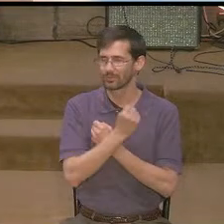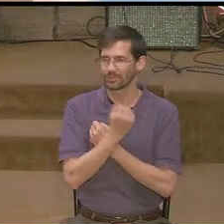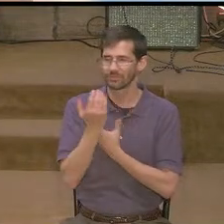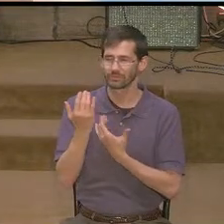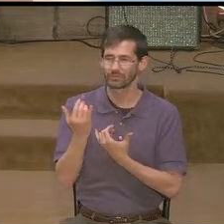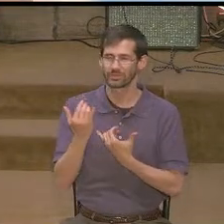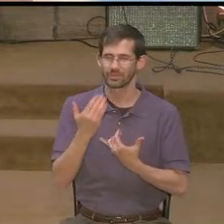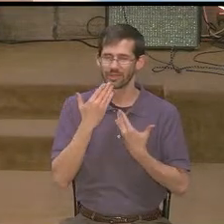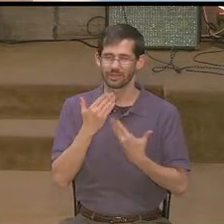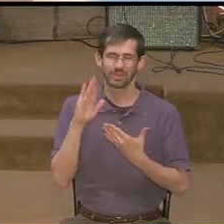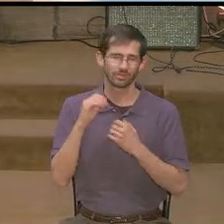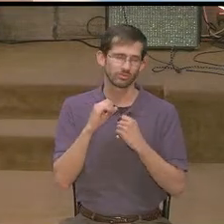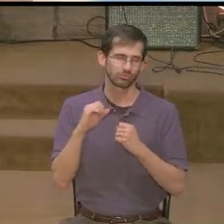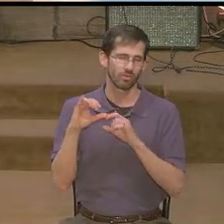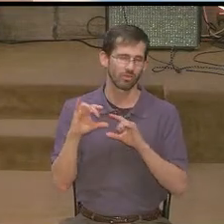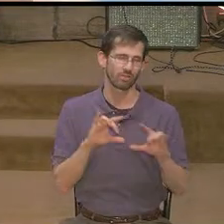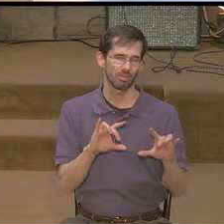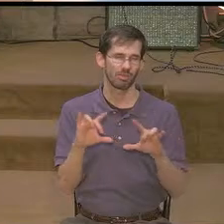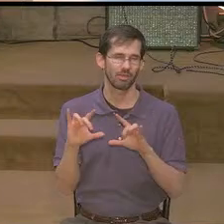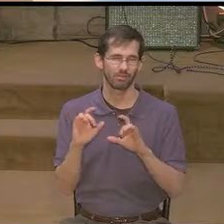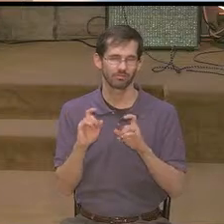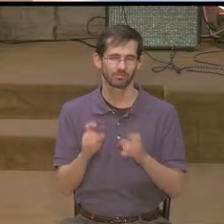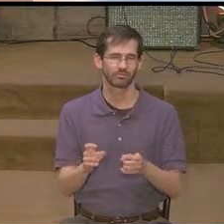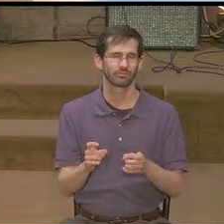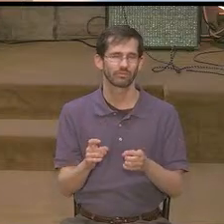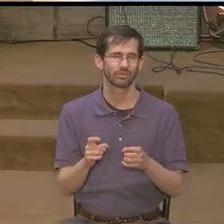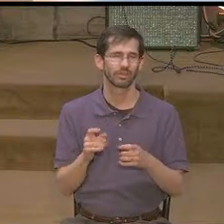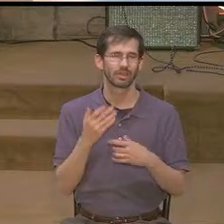great love toward us. Lord, we thank you for your son,